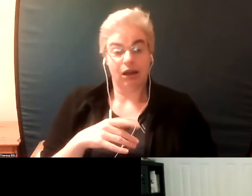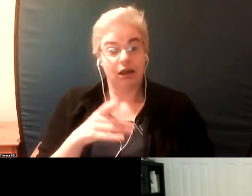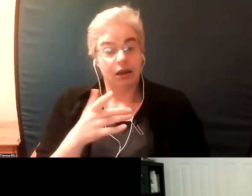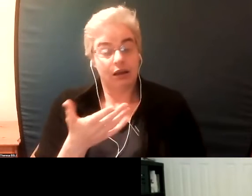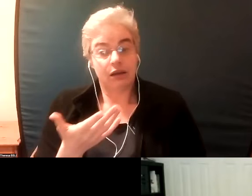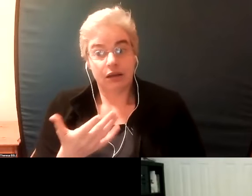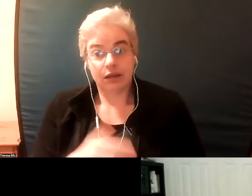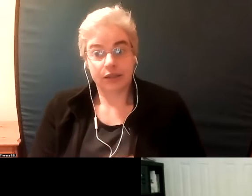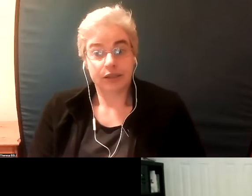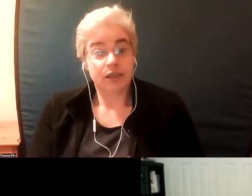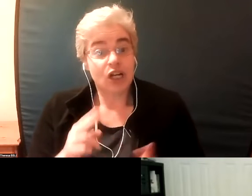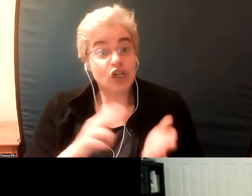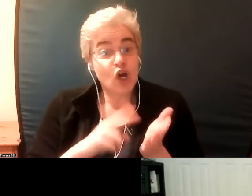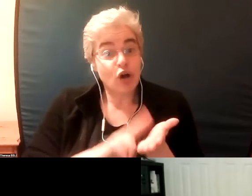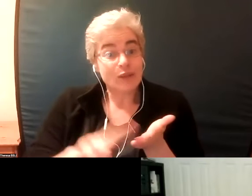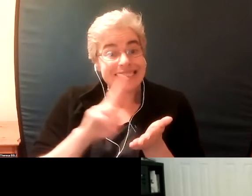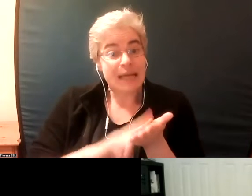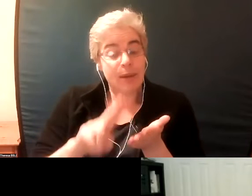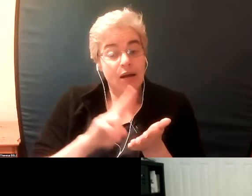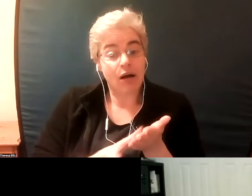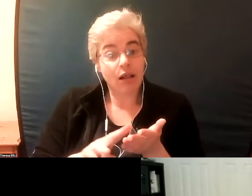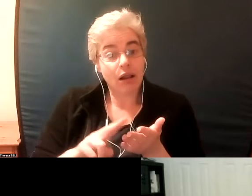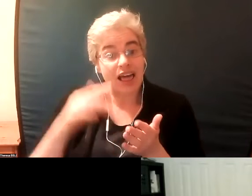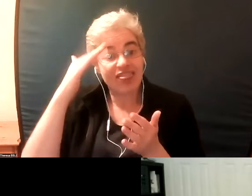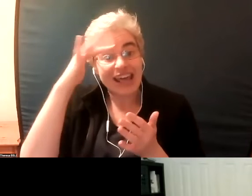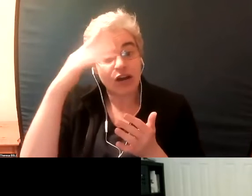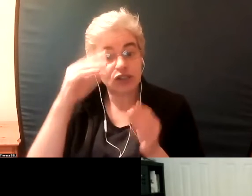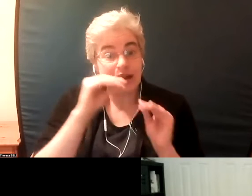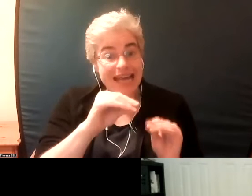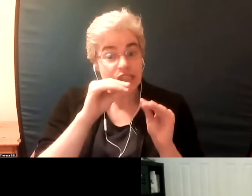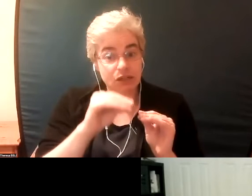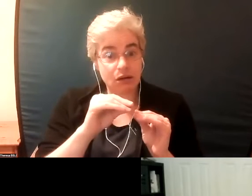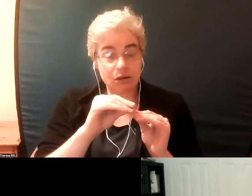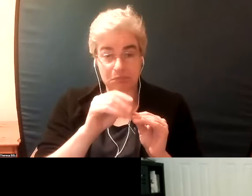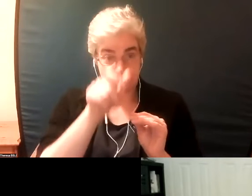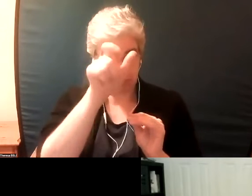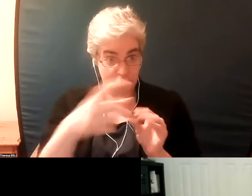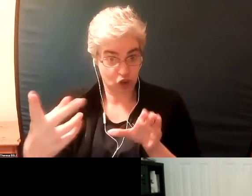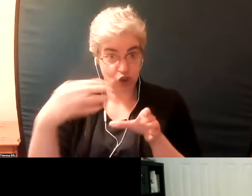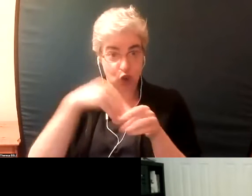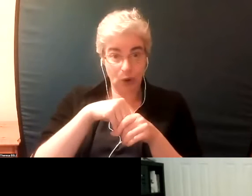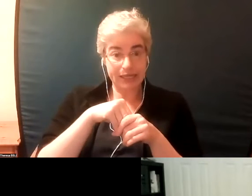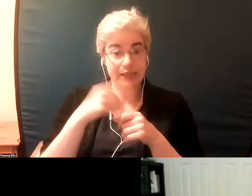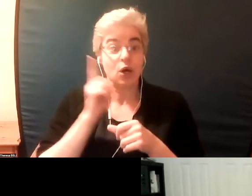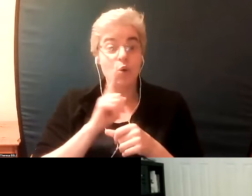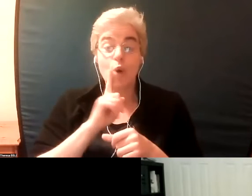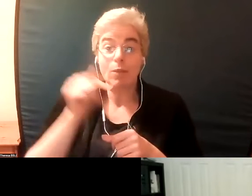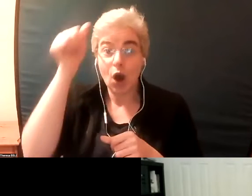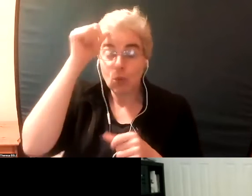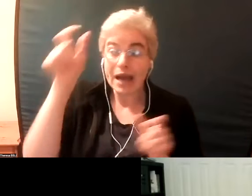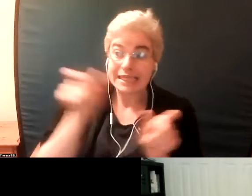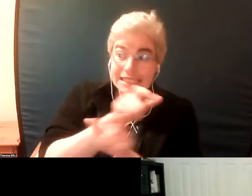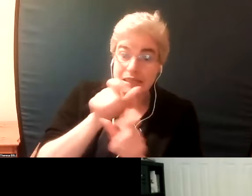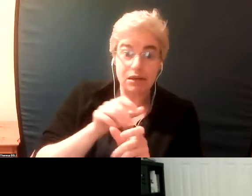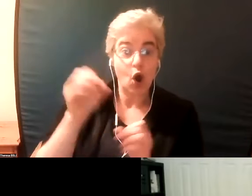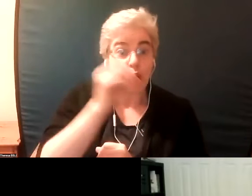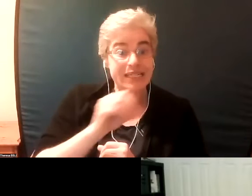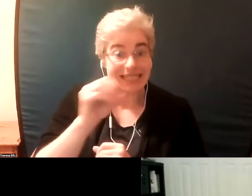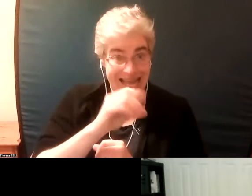A neurotypical theological educator joined us. She was aware that dyslexic ordinands